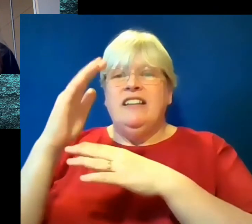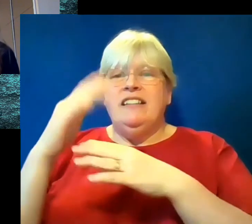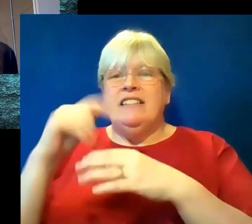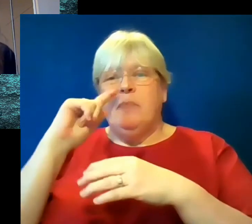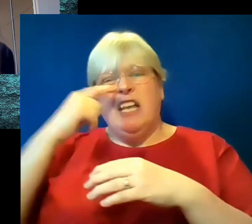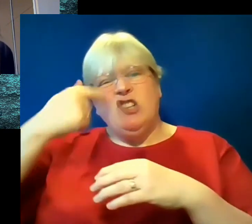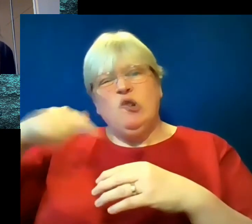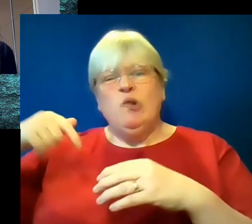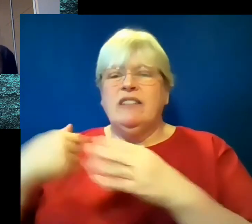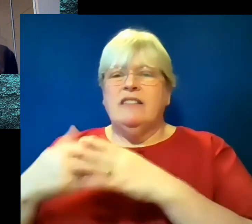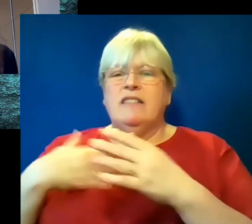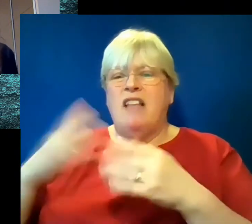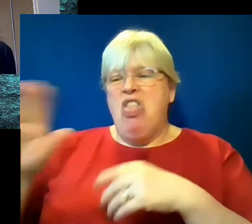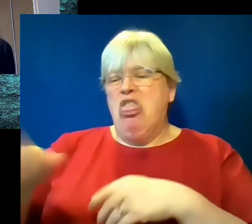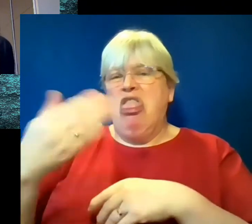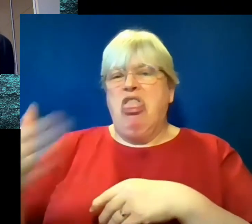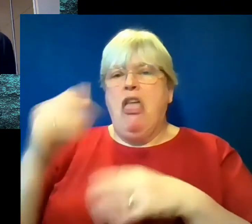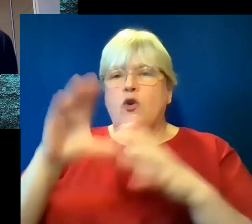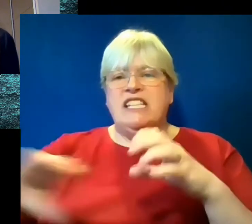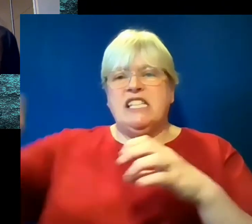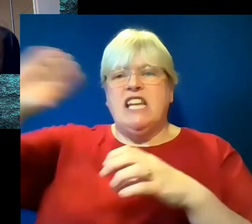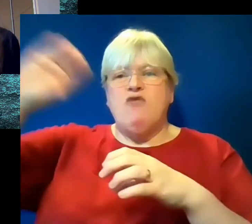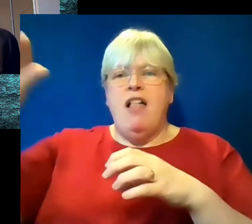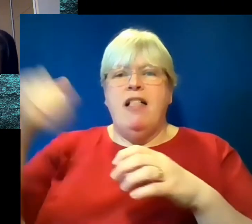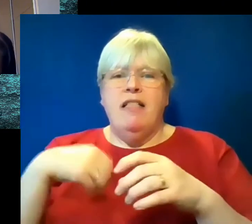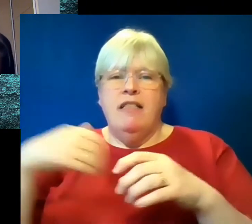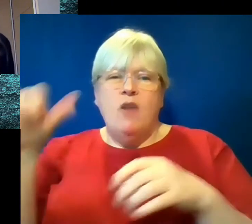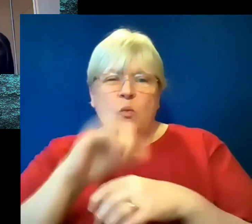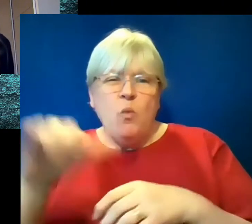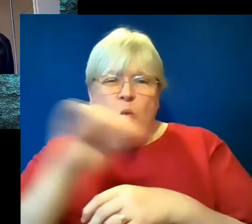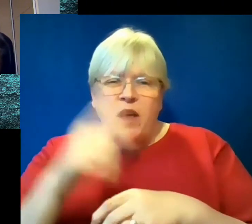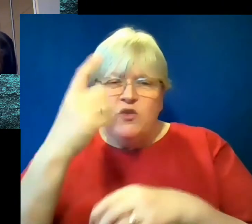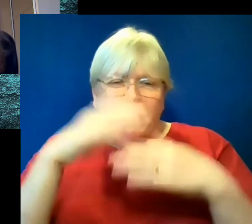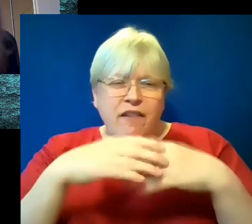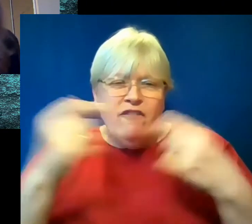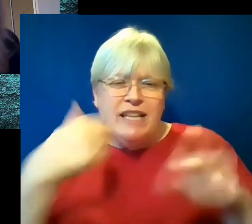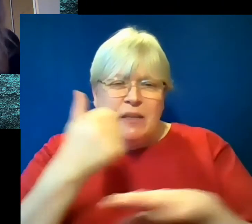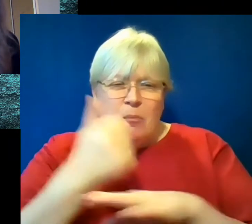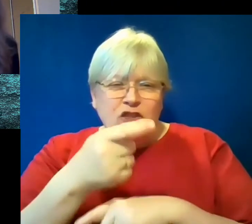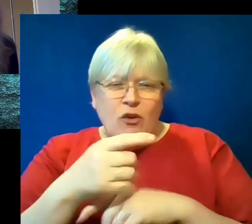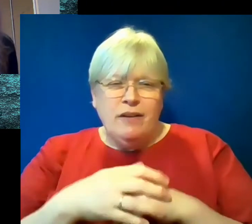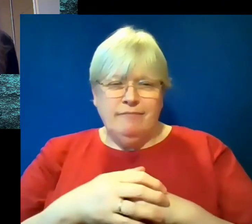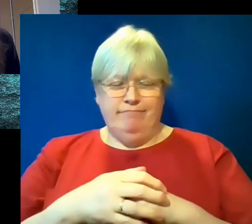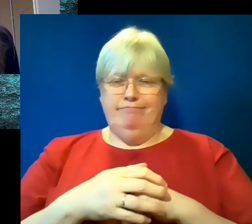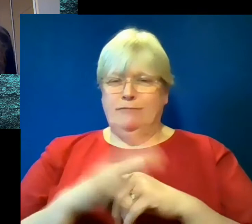squirrel. So I want to know which one of your friends that's based on. Not the nicest of habits.